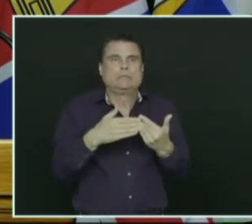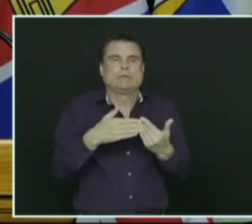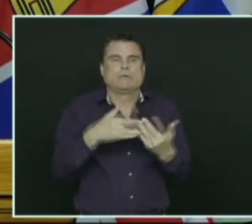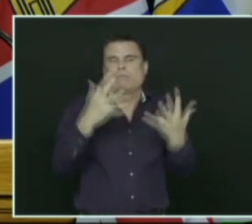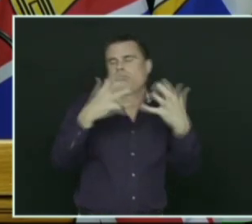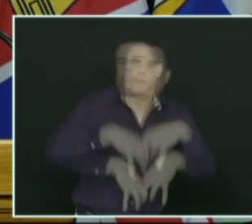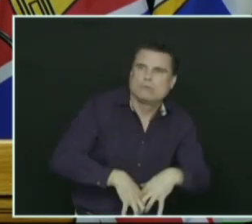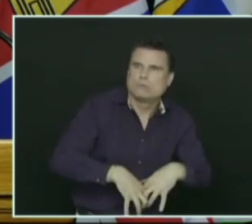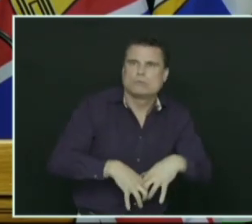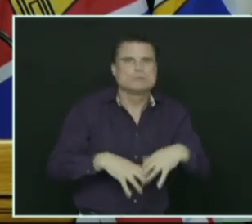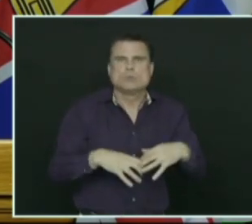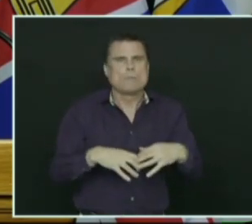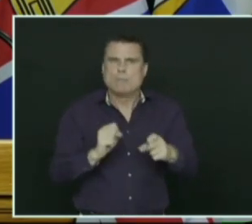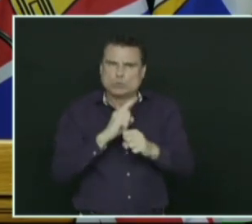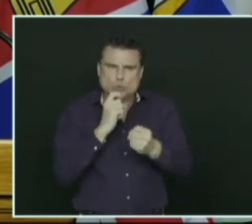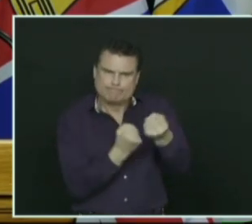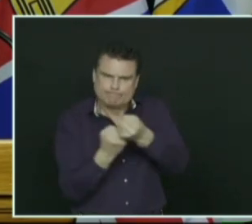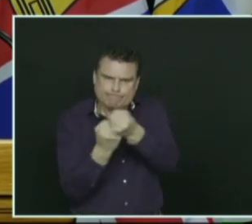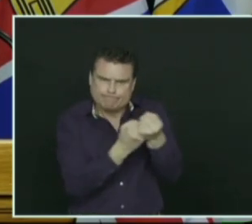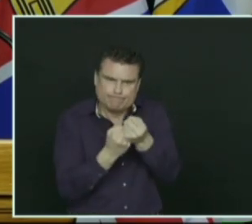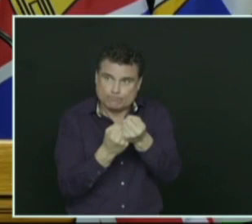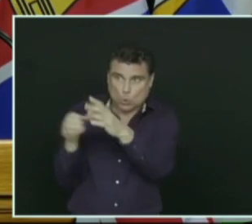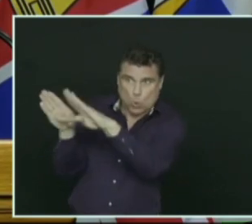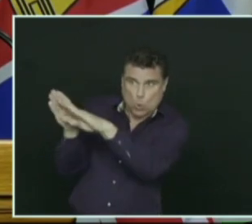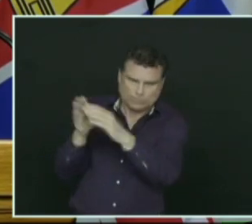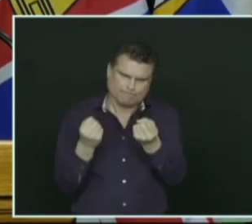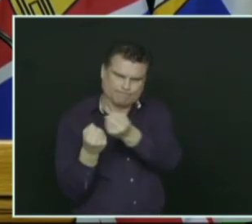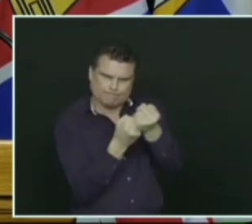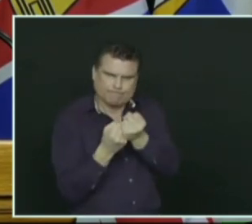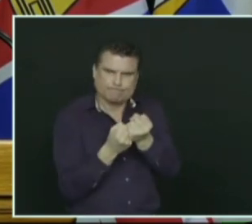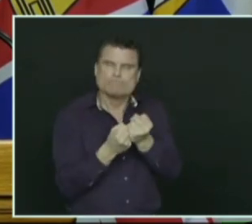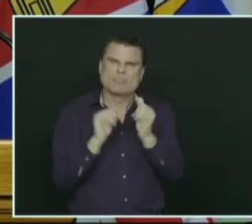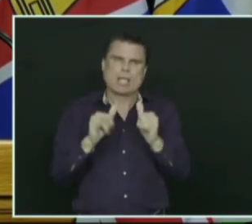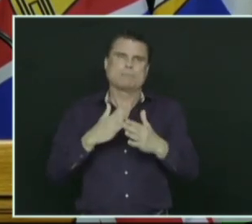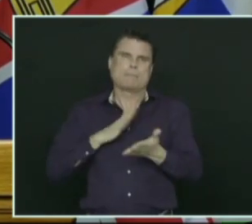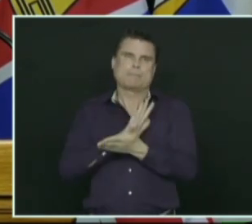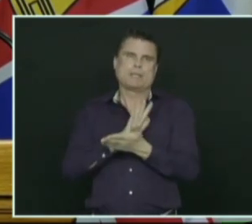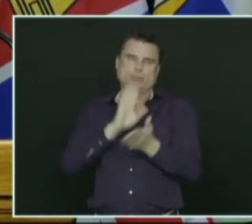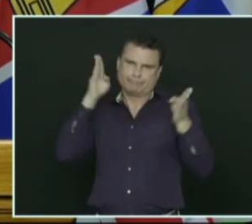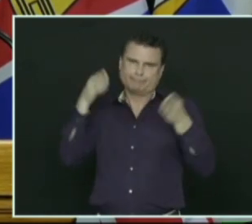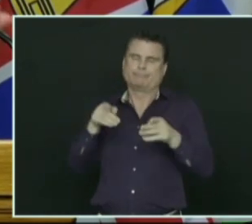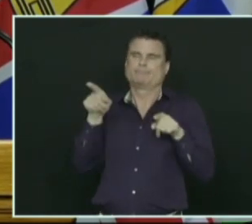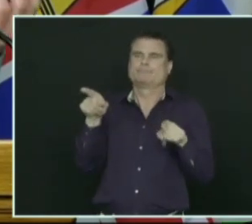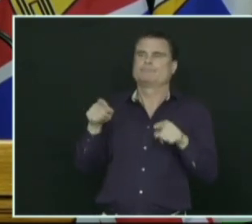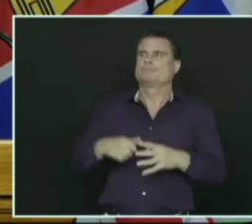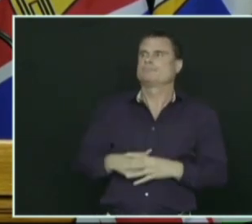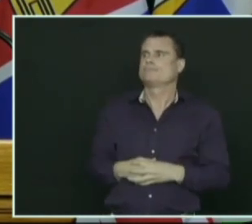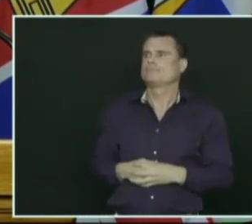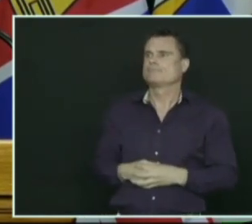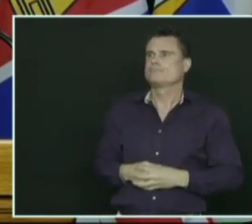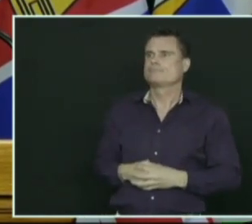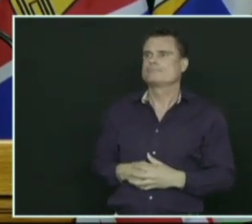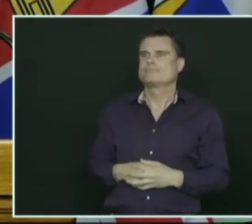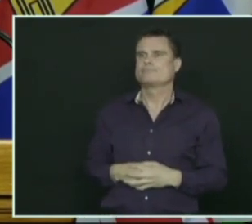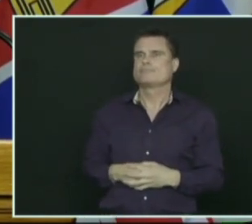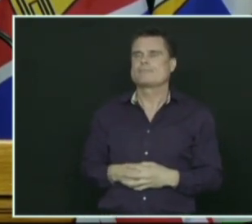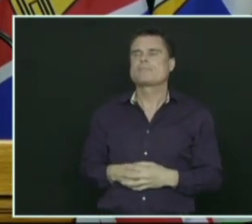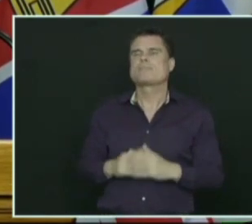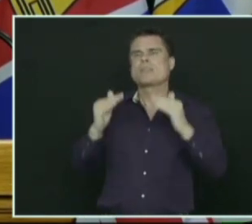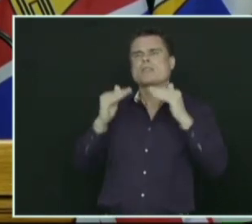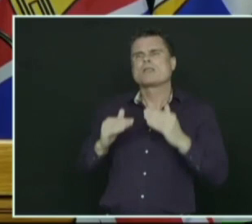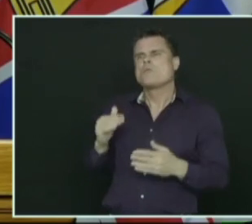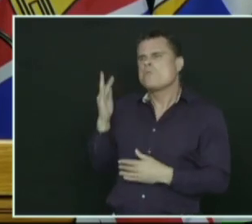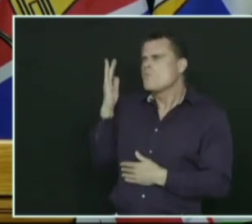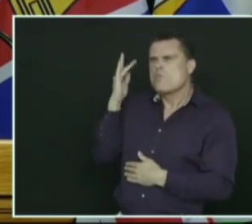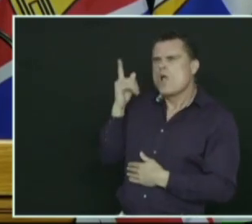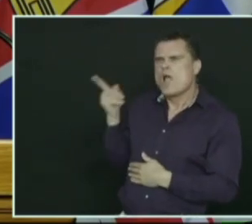hospitals. Next question is from Binder Sudjan, CTV. Hi, Dr. Henry. Sorry. Can I